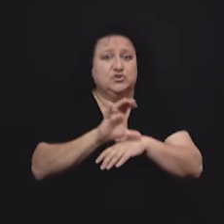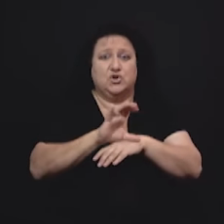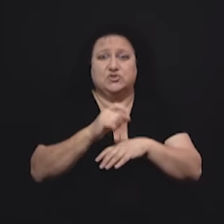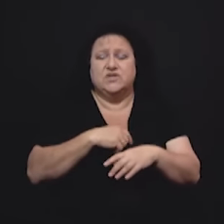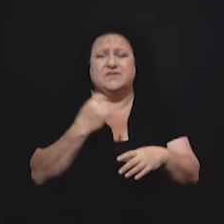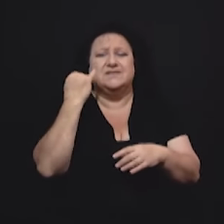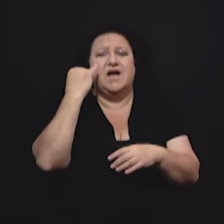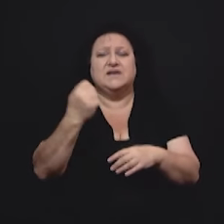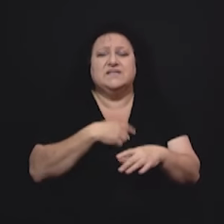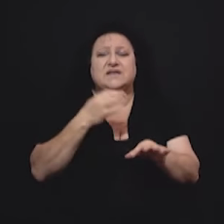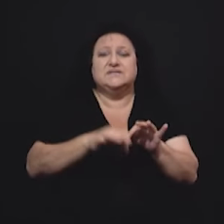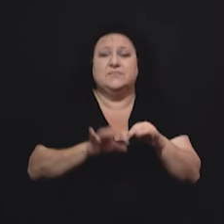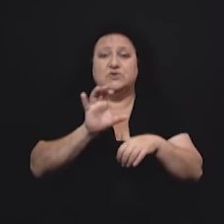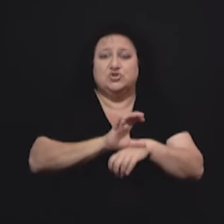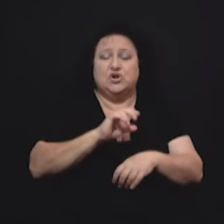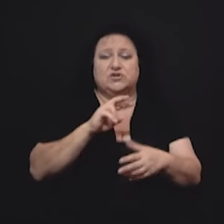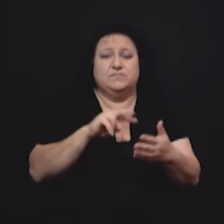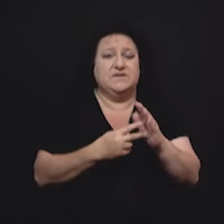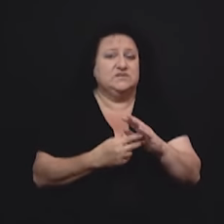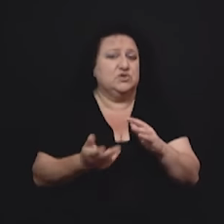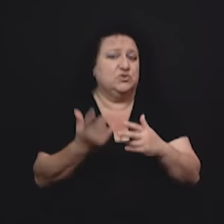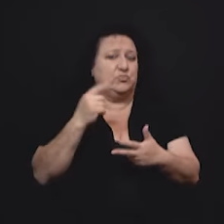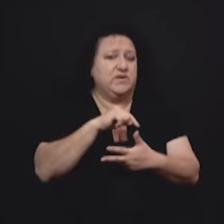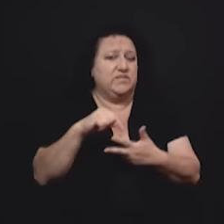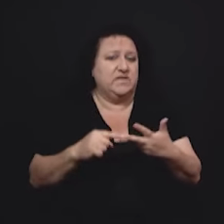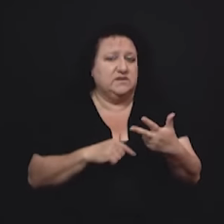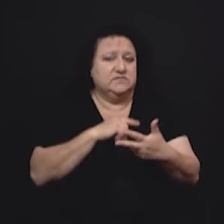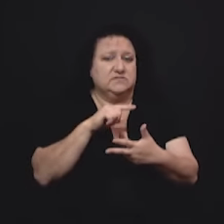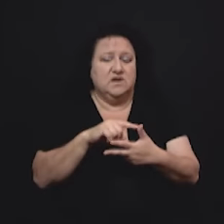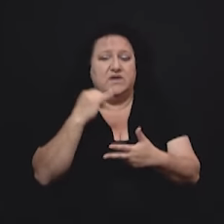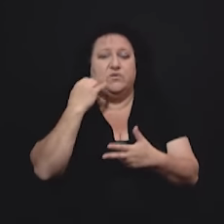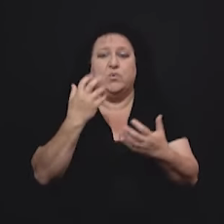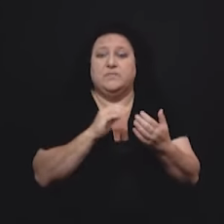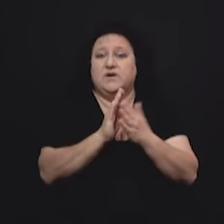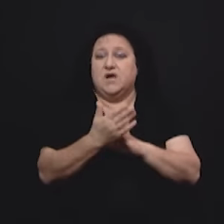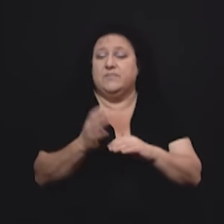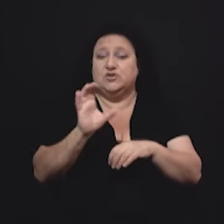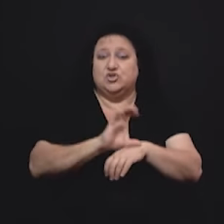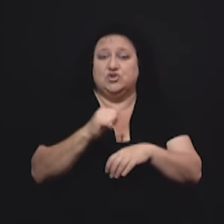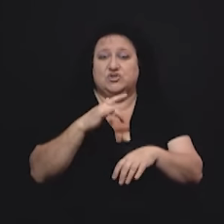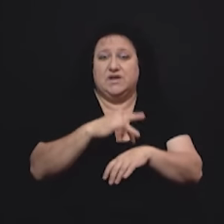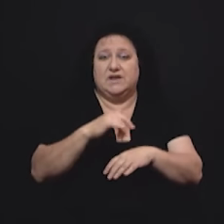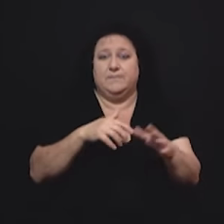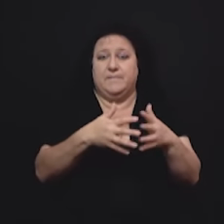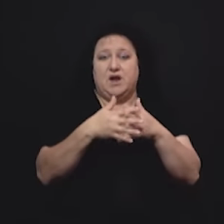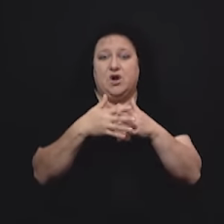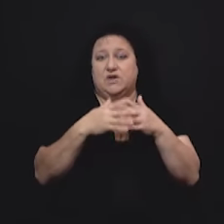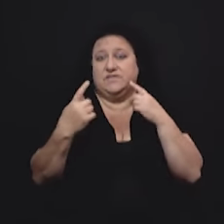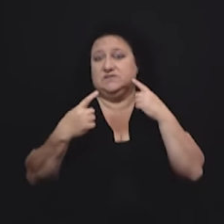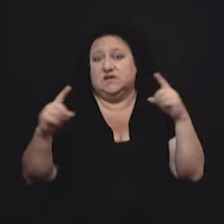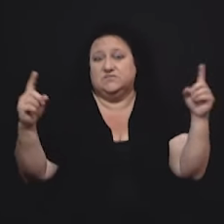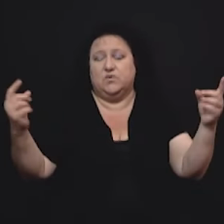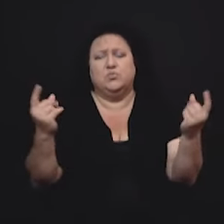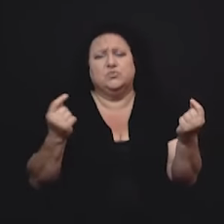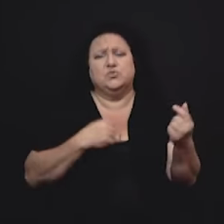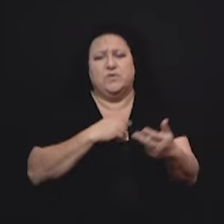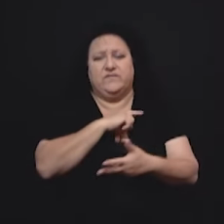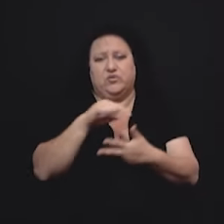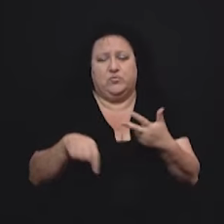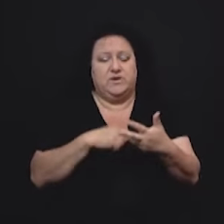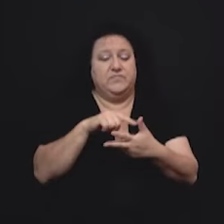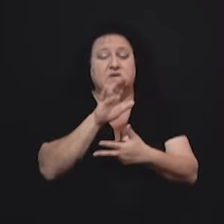church is three things. So if you want to be a successful church in America, then they say that you should do three things: Sunday morning